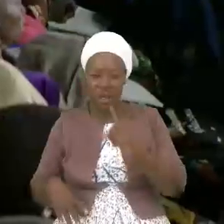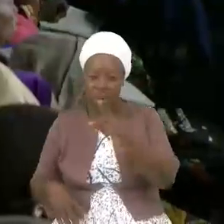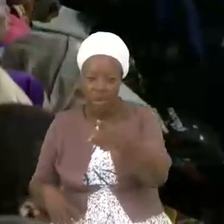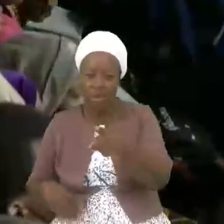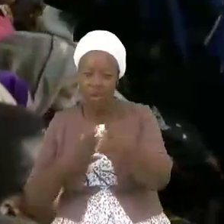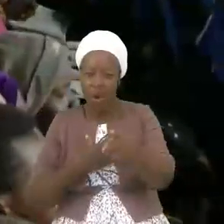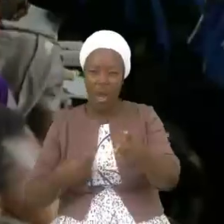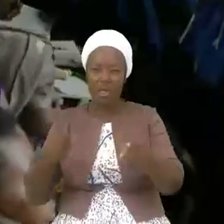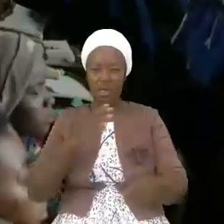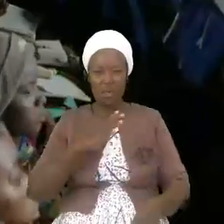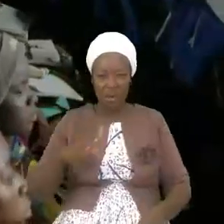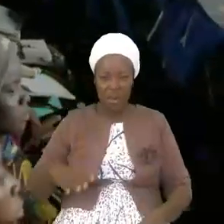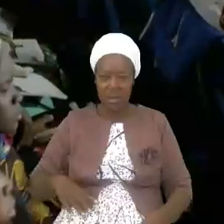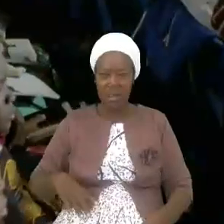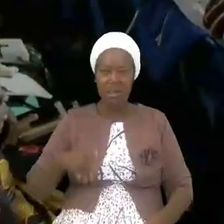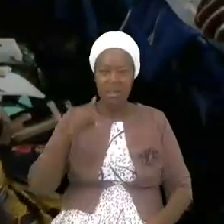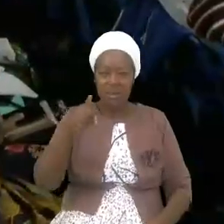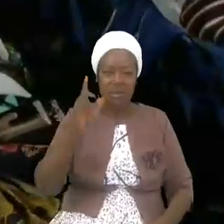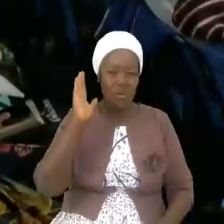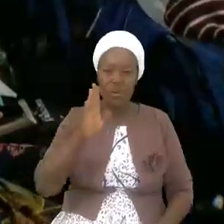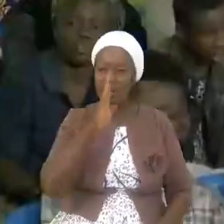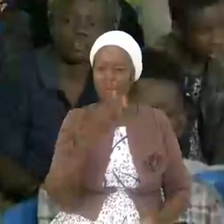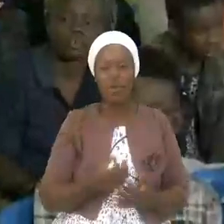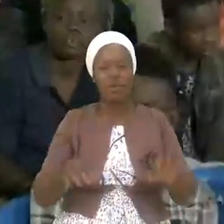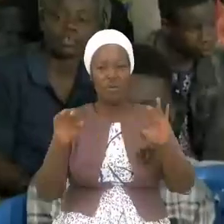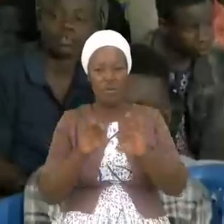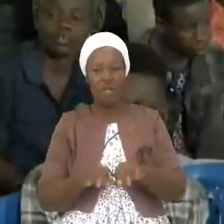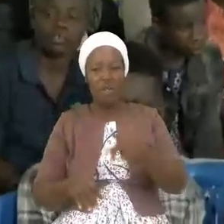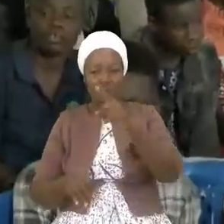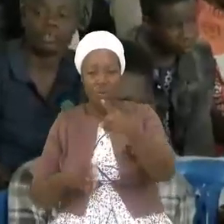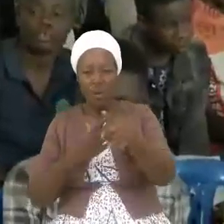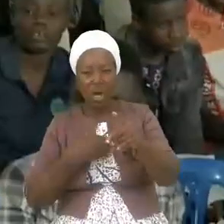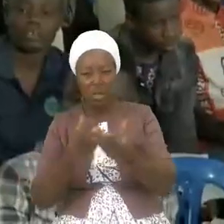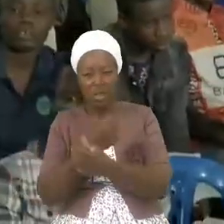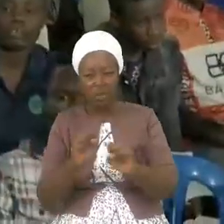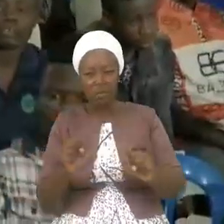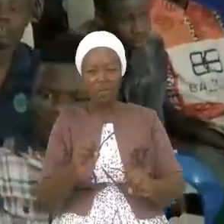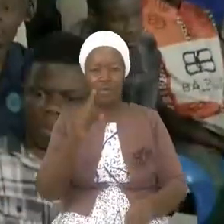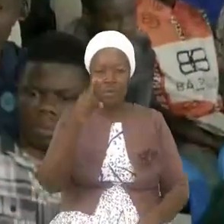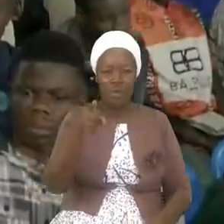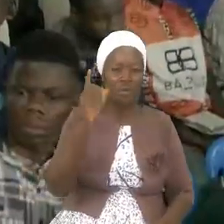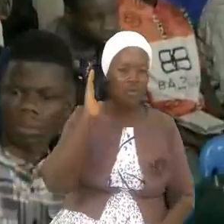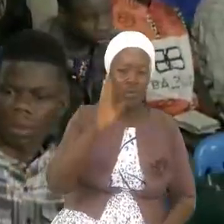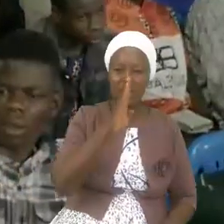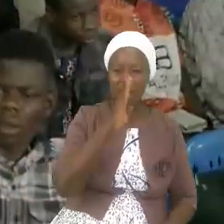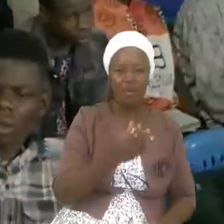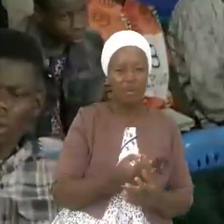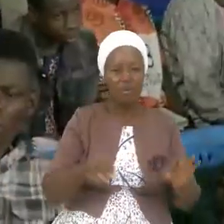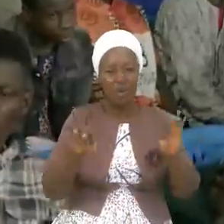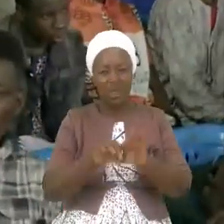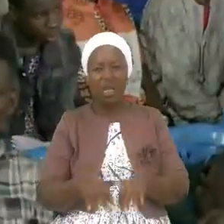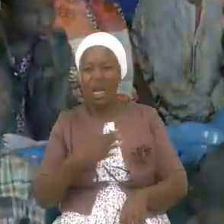You and salvation, you'll be worthy. And you and the redemption of the Lord, you'll be worthy